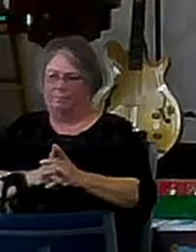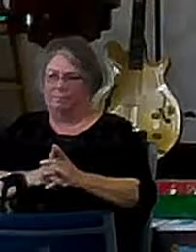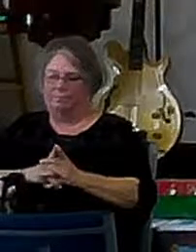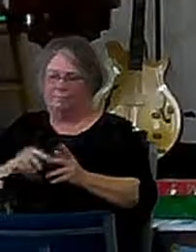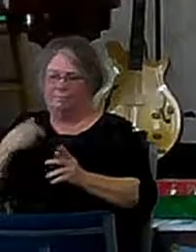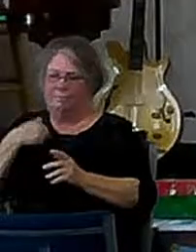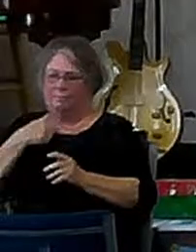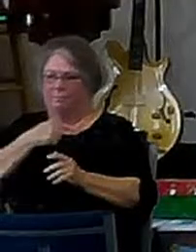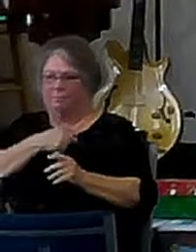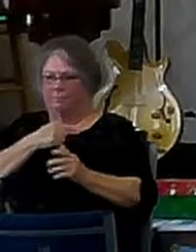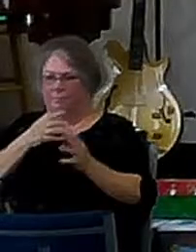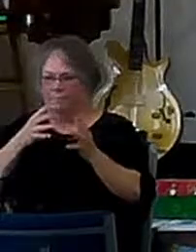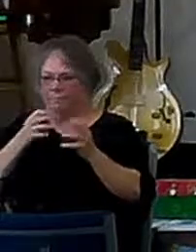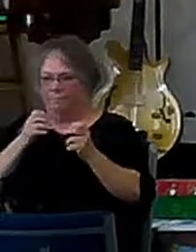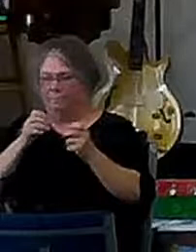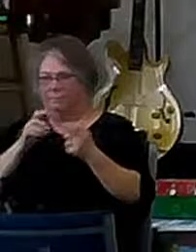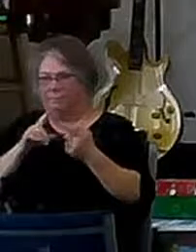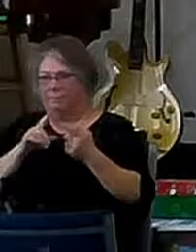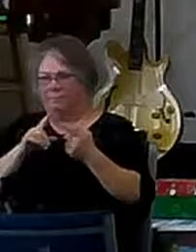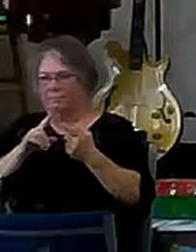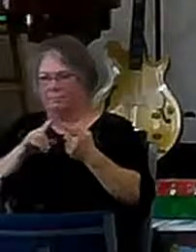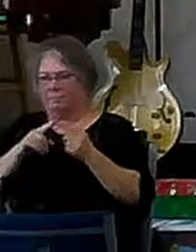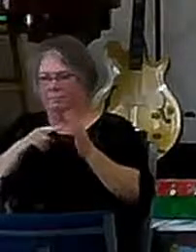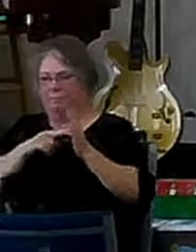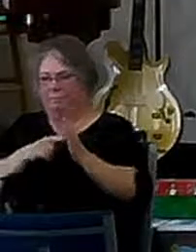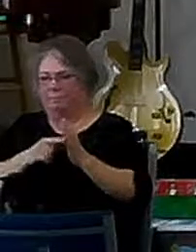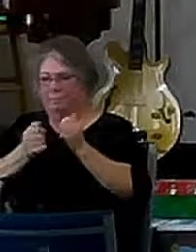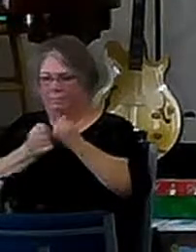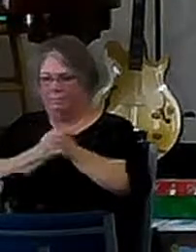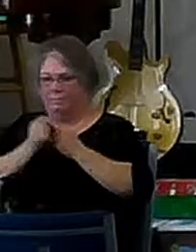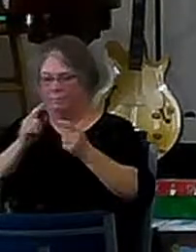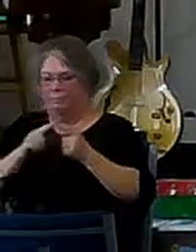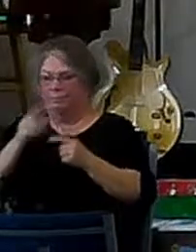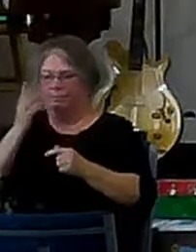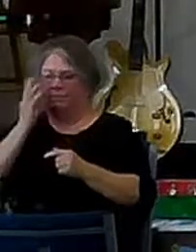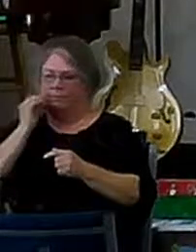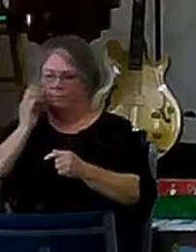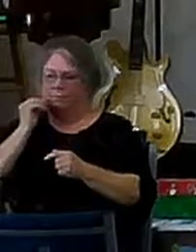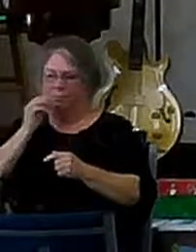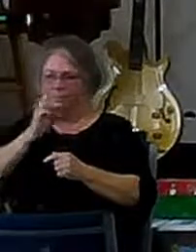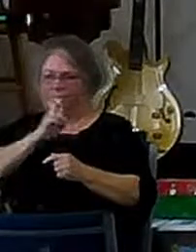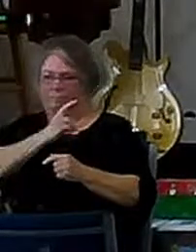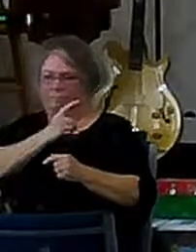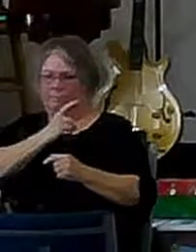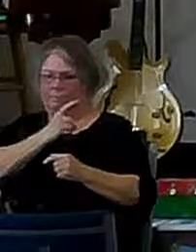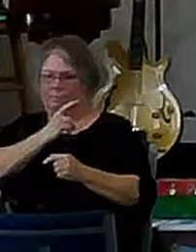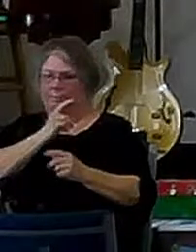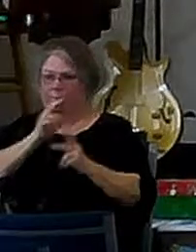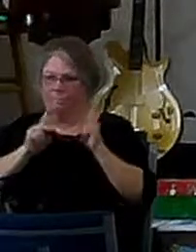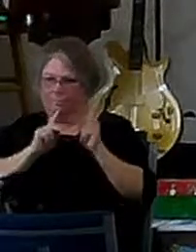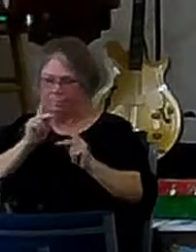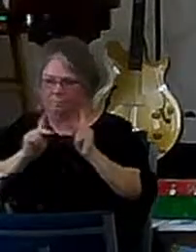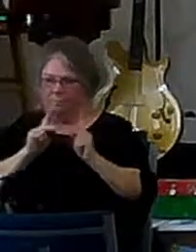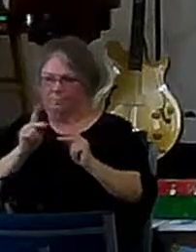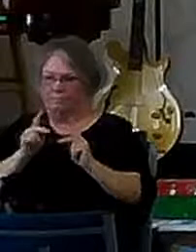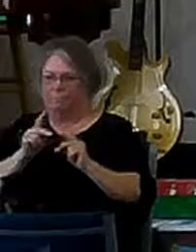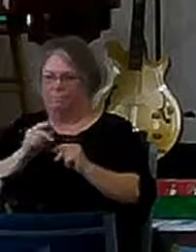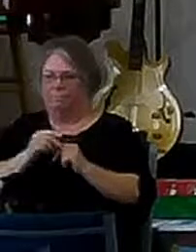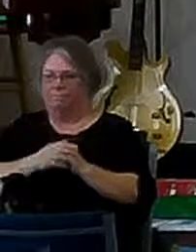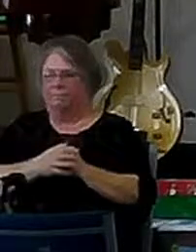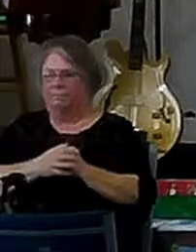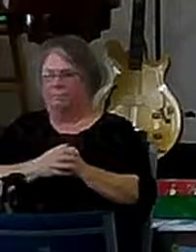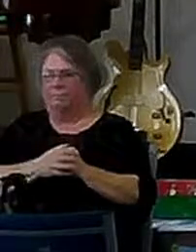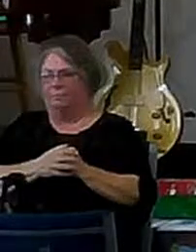He might have hammered us. He might have took a sledgehammer to our belief system, but you know, I think he loves us.